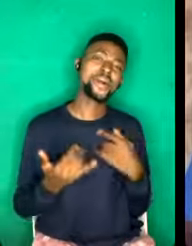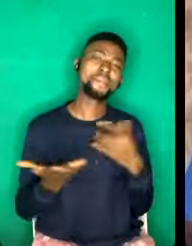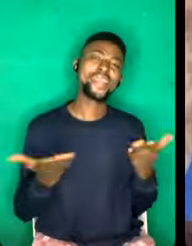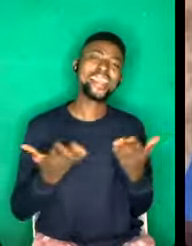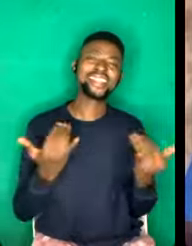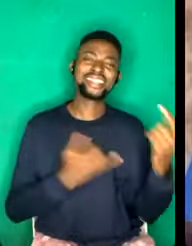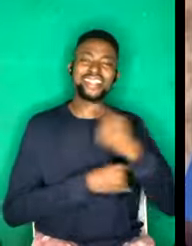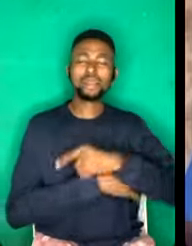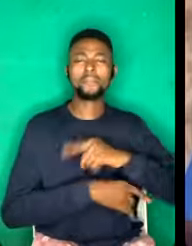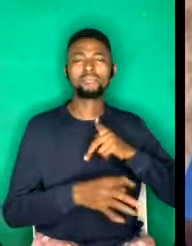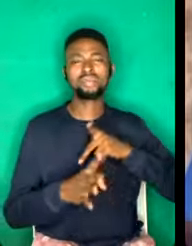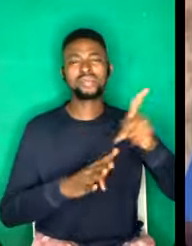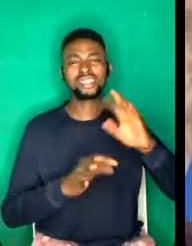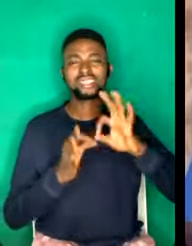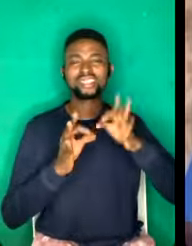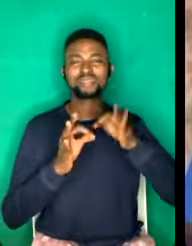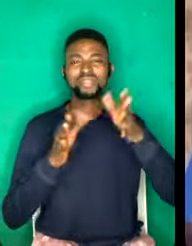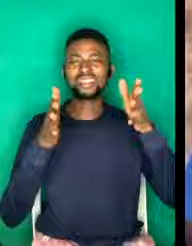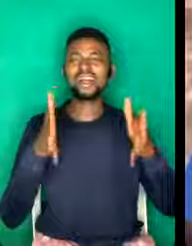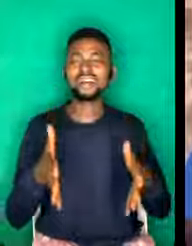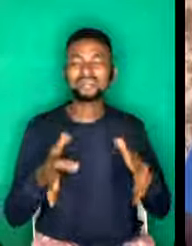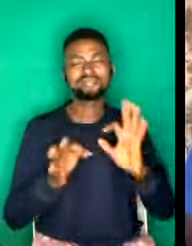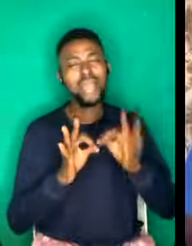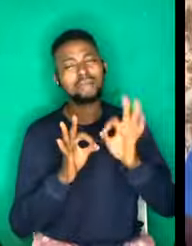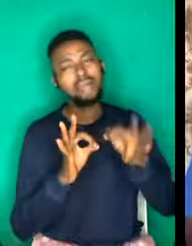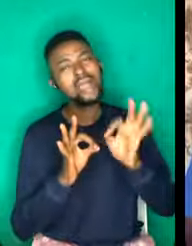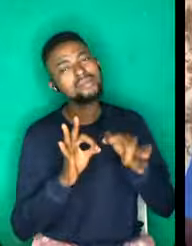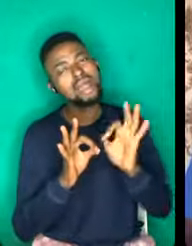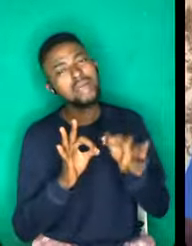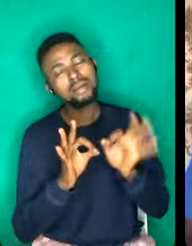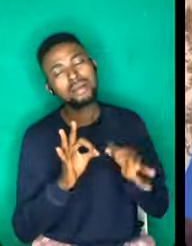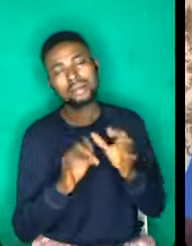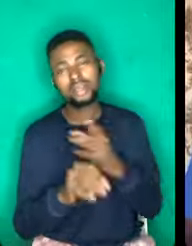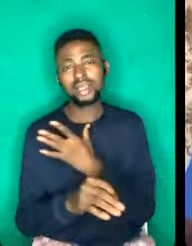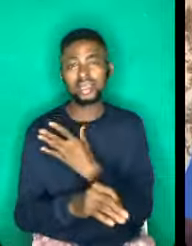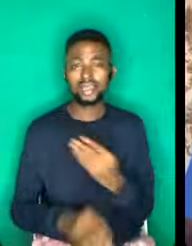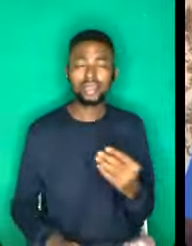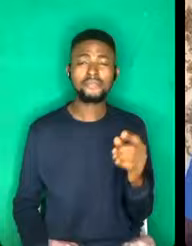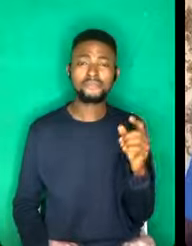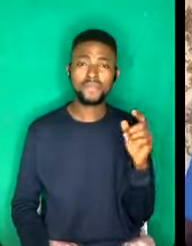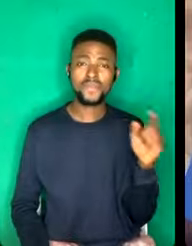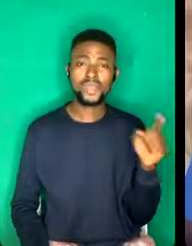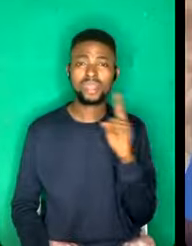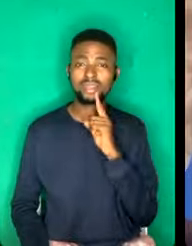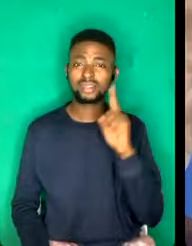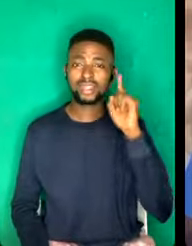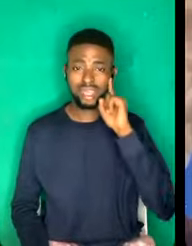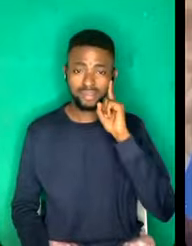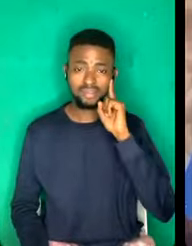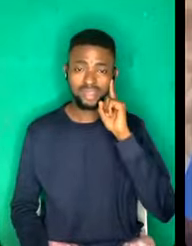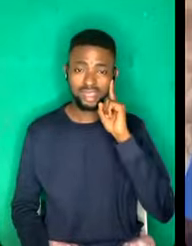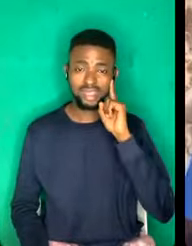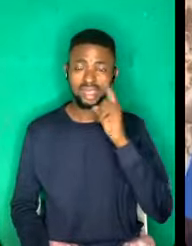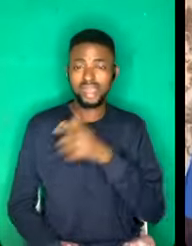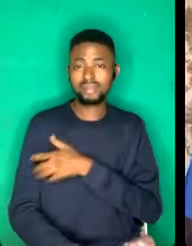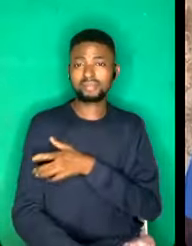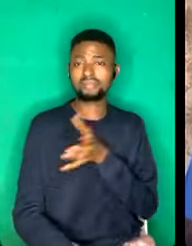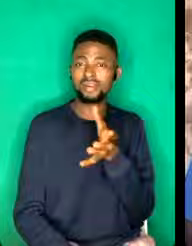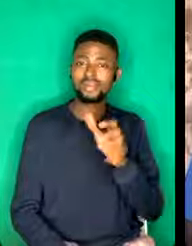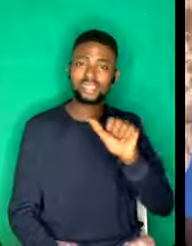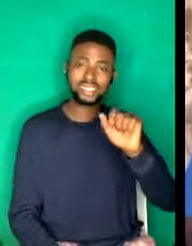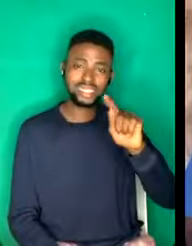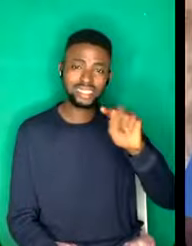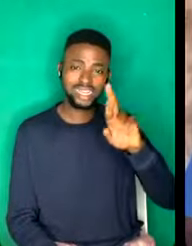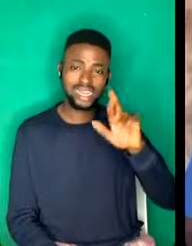sign language interpreter, a deaf empowerment strategist. I can